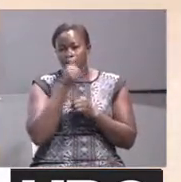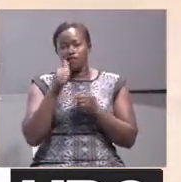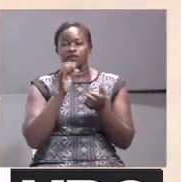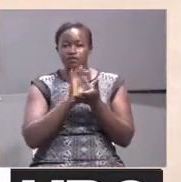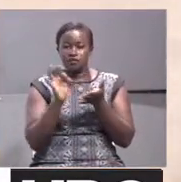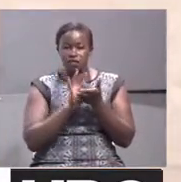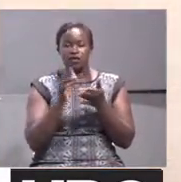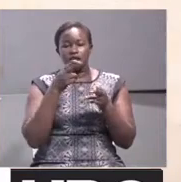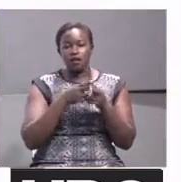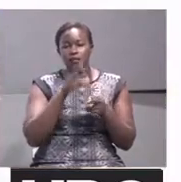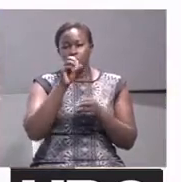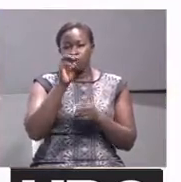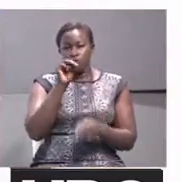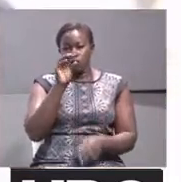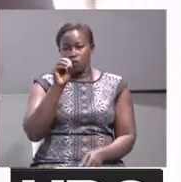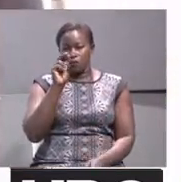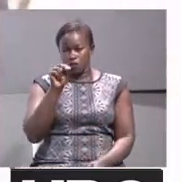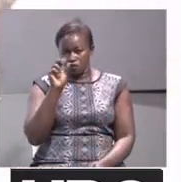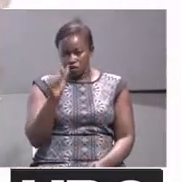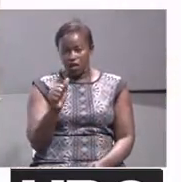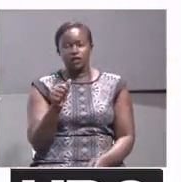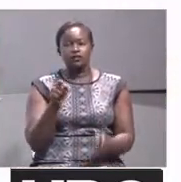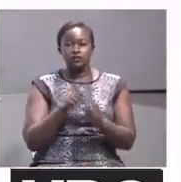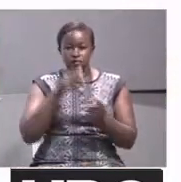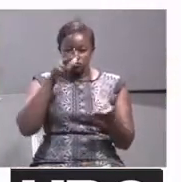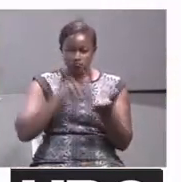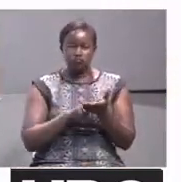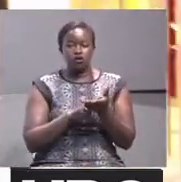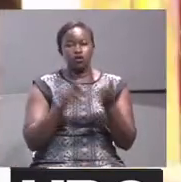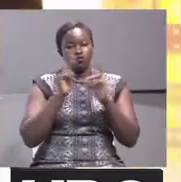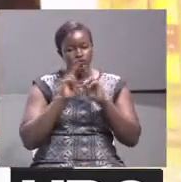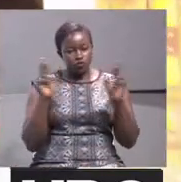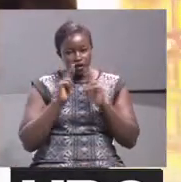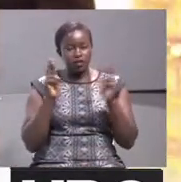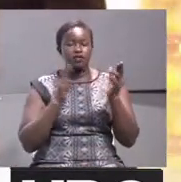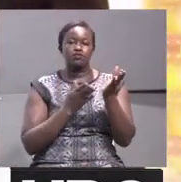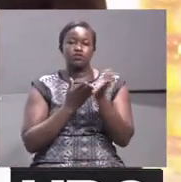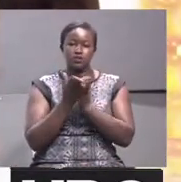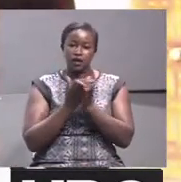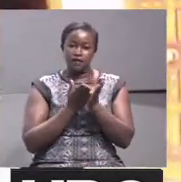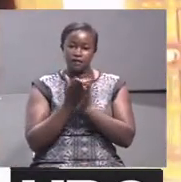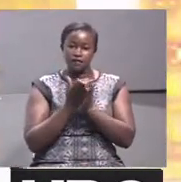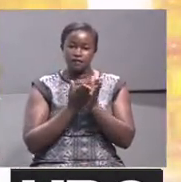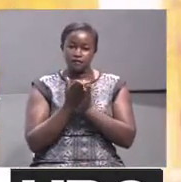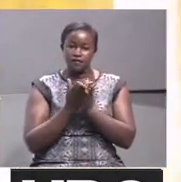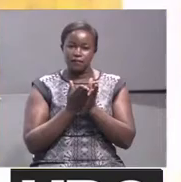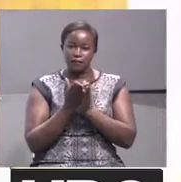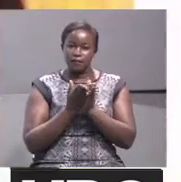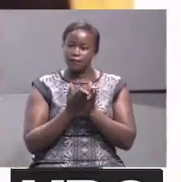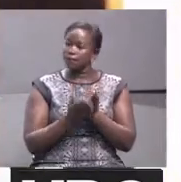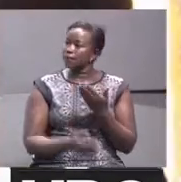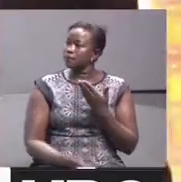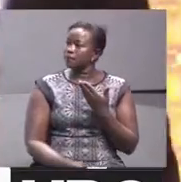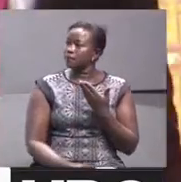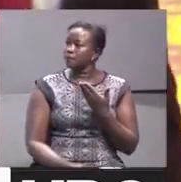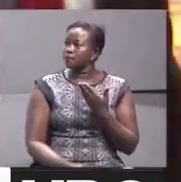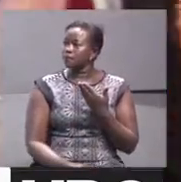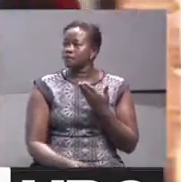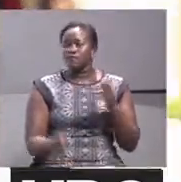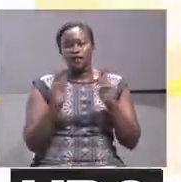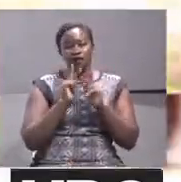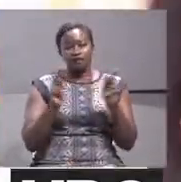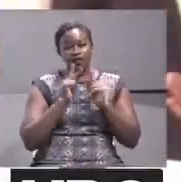Dr. Kenneth Omona also affirms commitment to service. Ah, very interesting. I